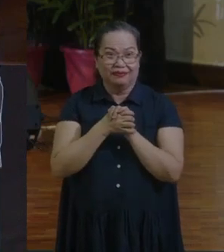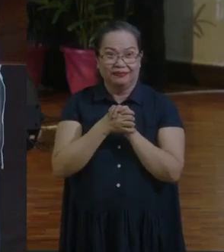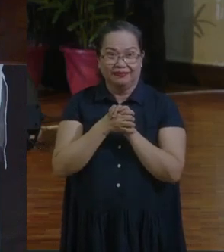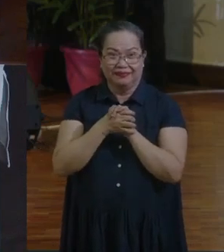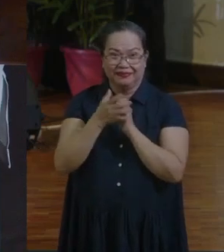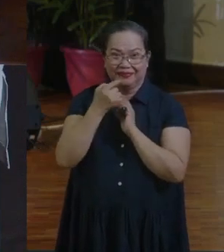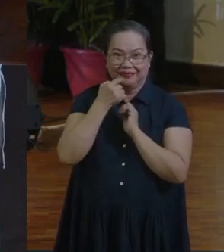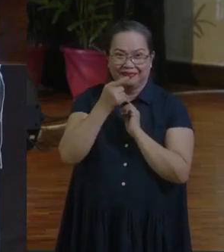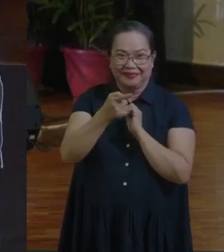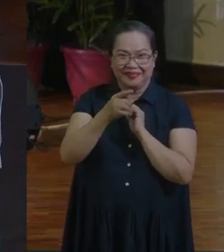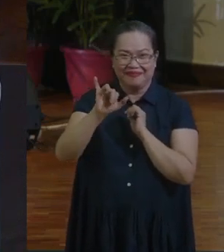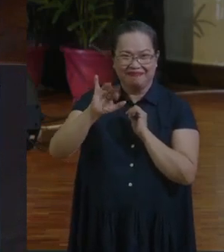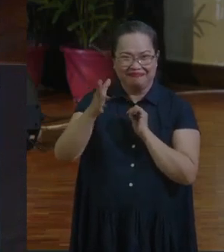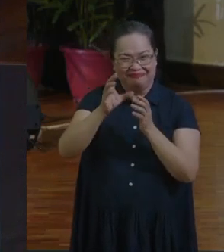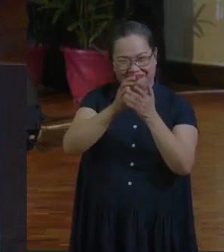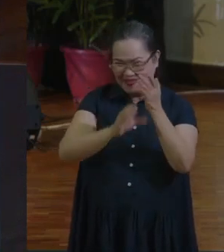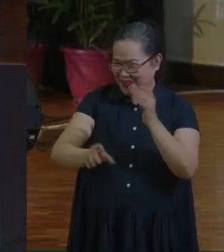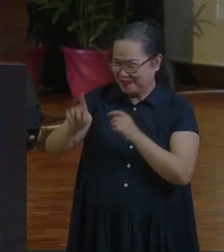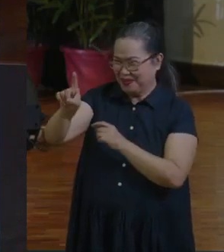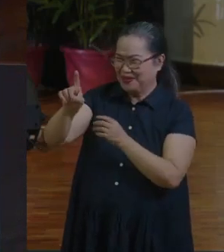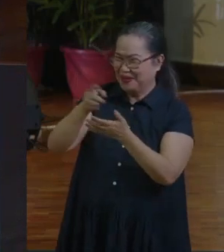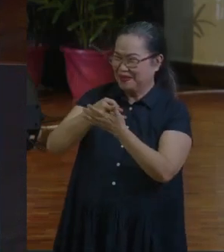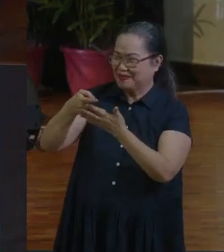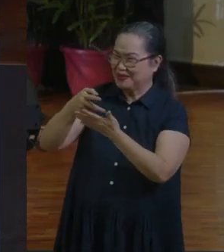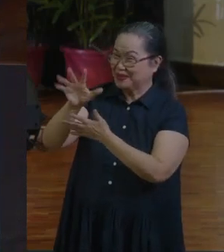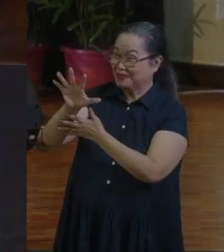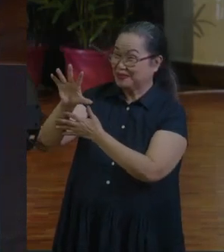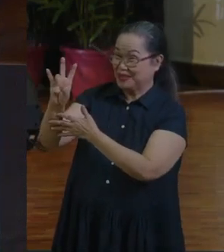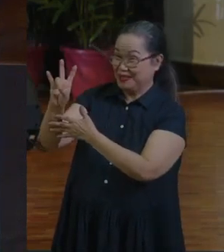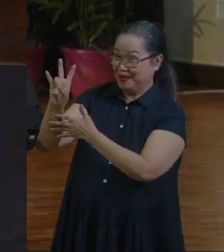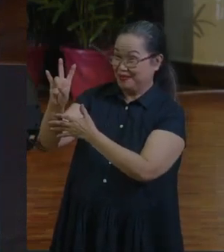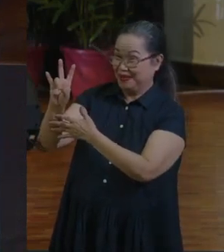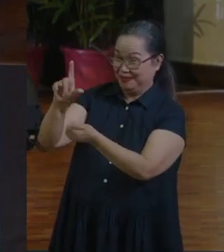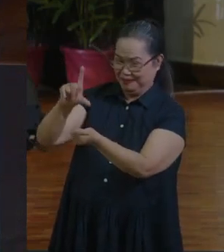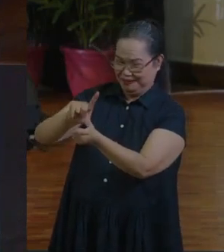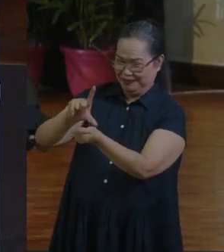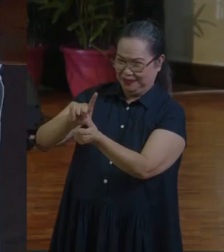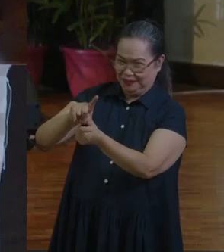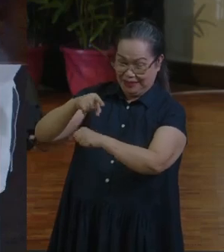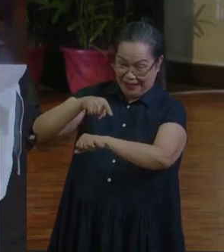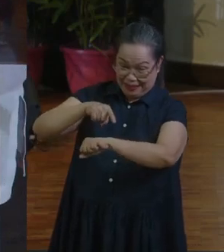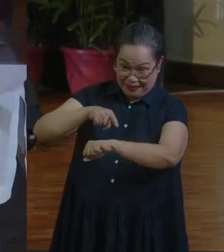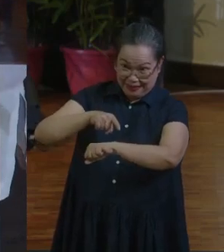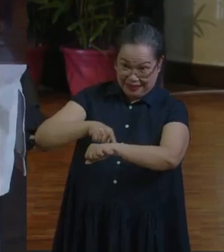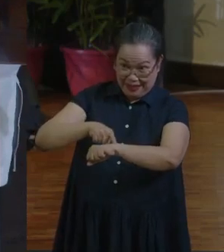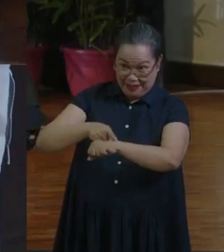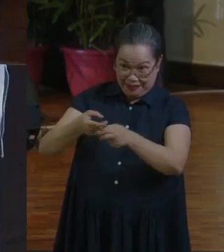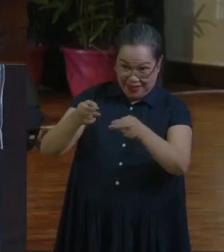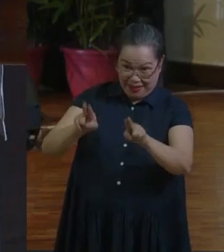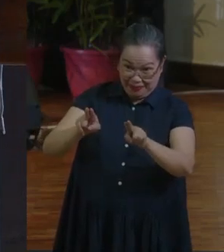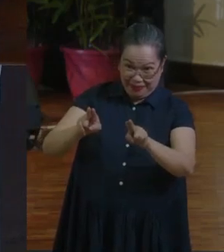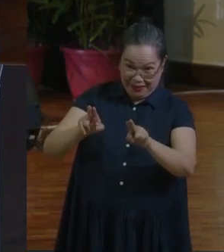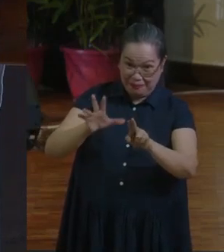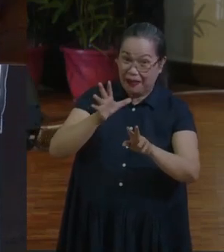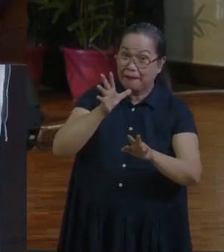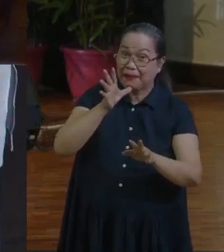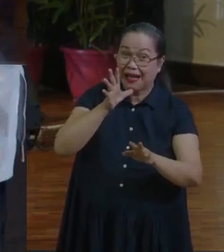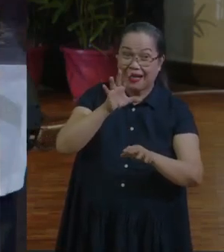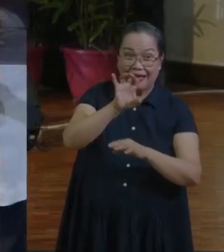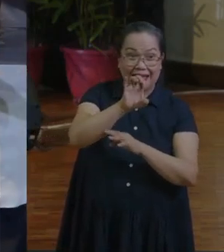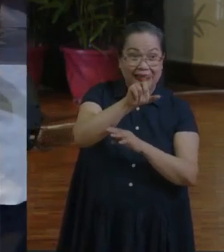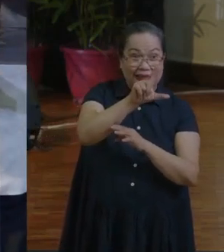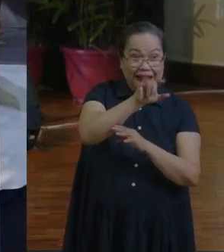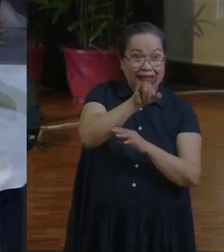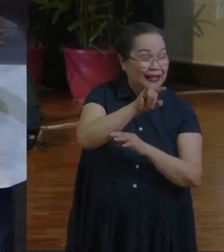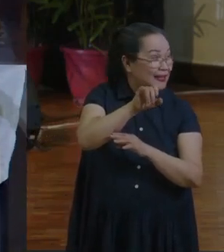sabi sa chapter 1 verse 57 ng Luke, "Now the time came for Elizabeth to give birth, and she bore a son."